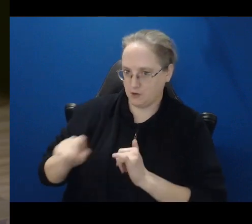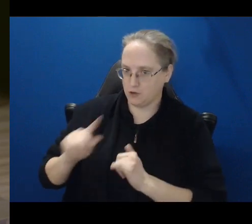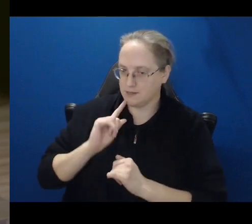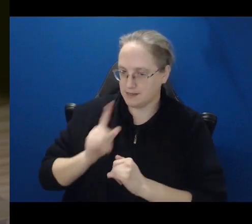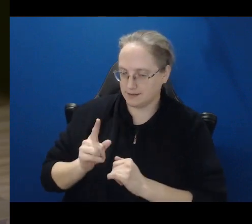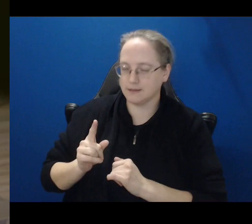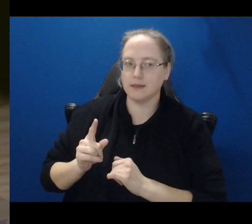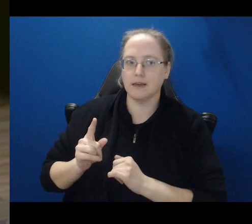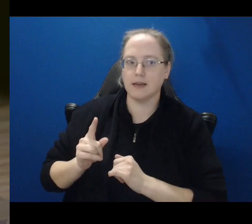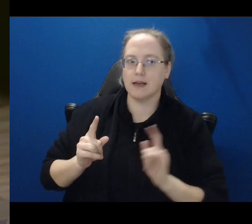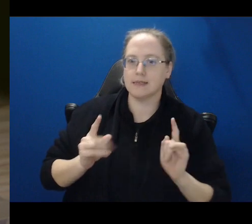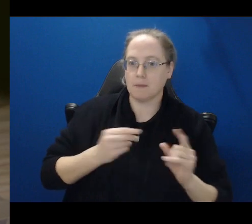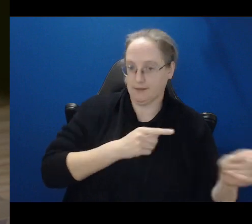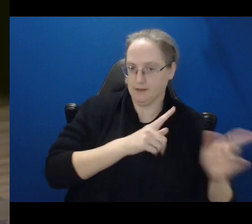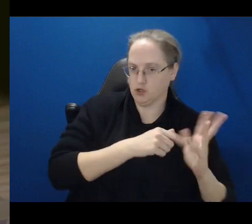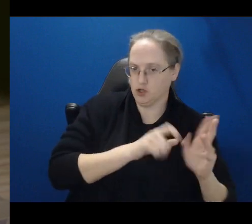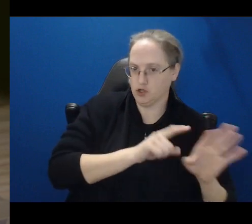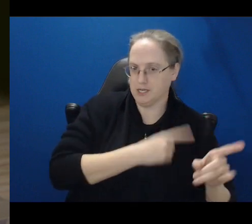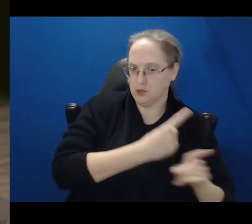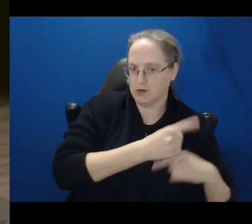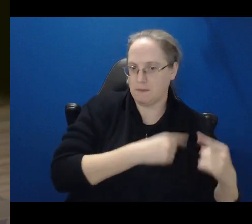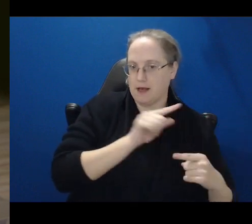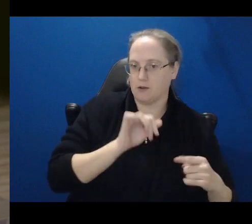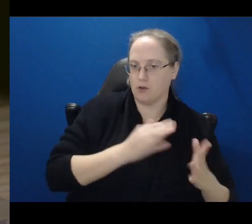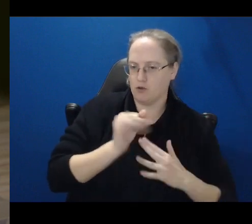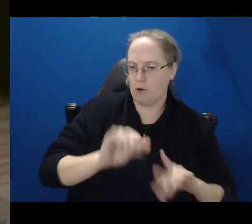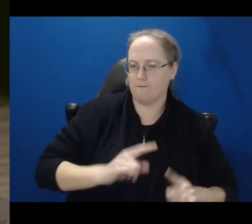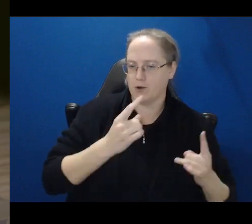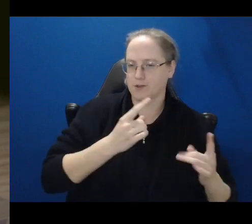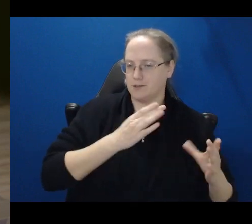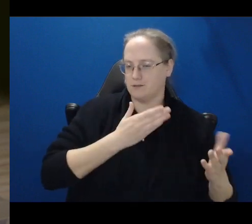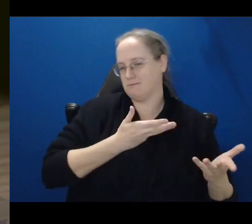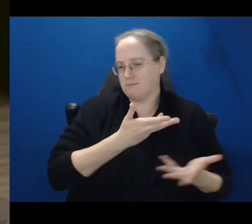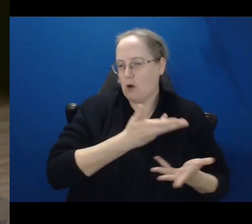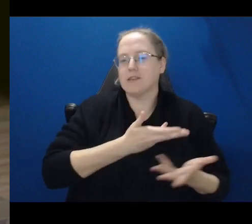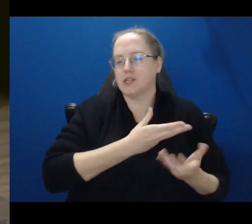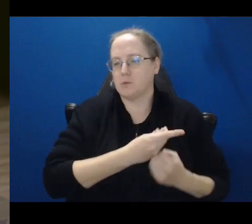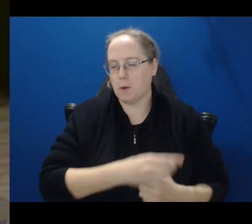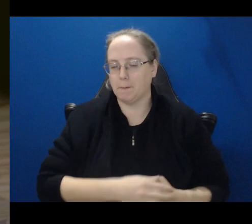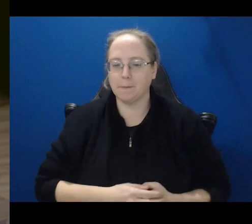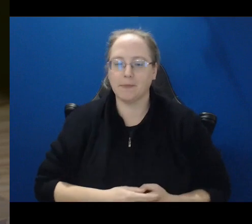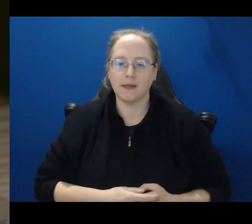that Judy said during one of your first kind of conversations, which became a touchstone for